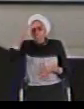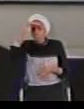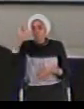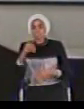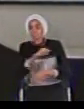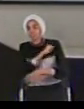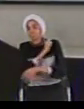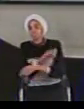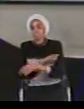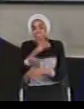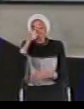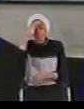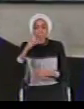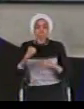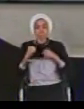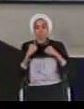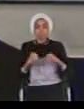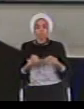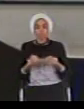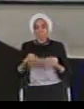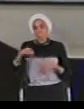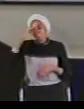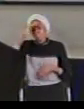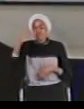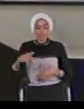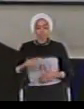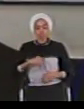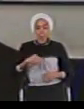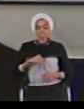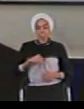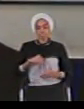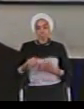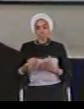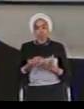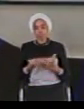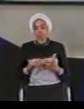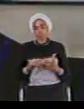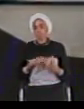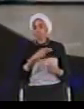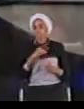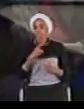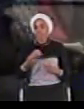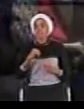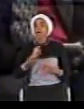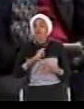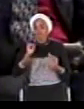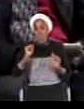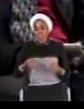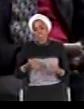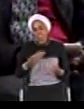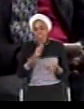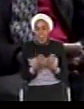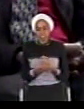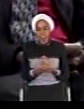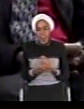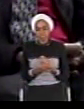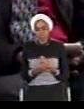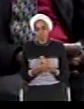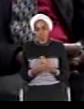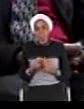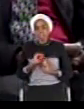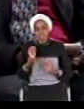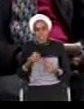authority, a man of power, a man of self-will, and therefore I can change, I